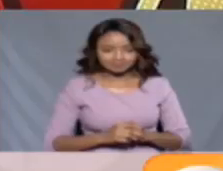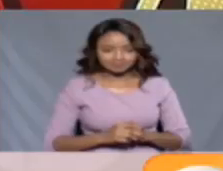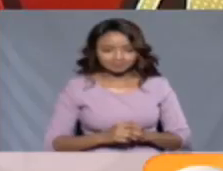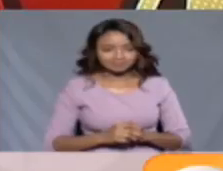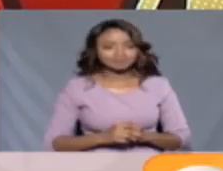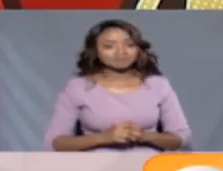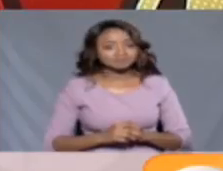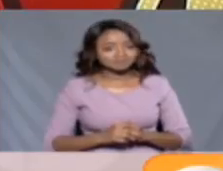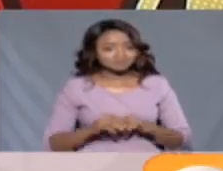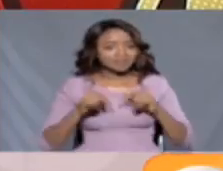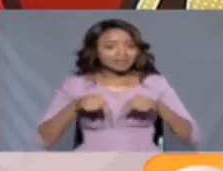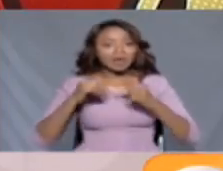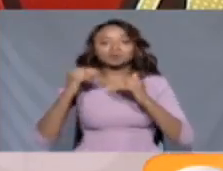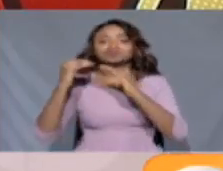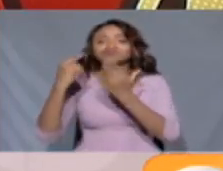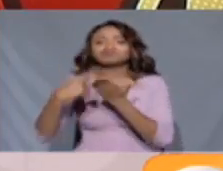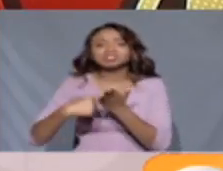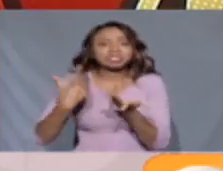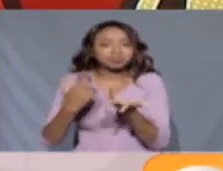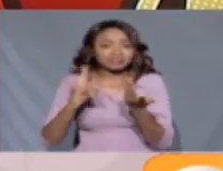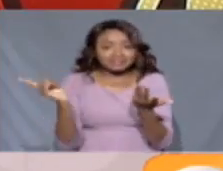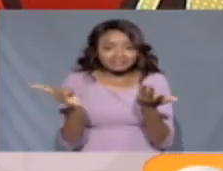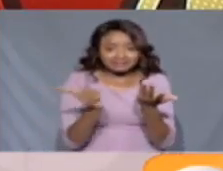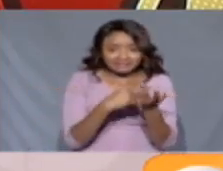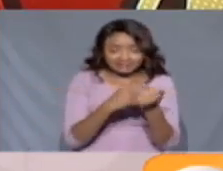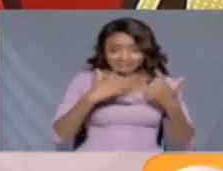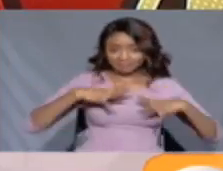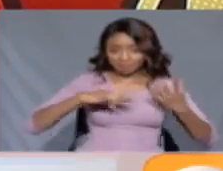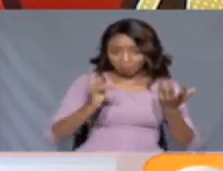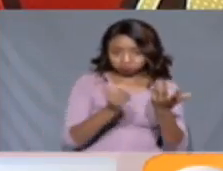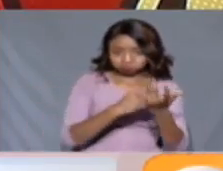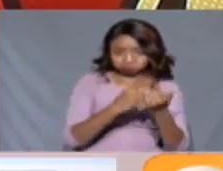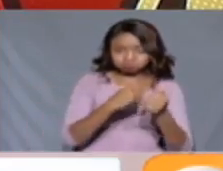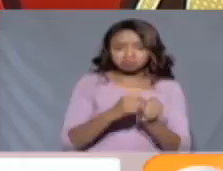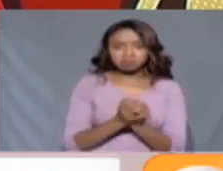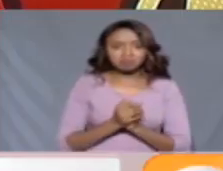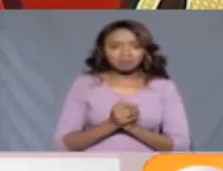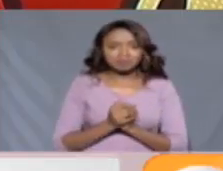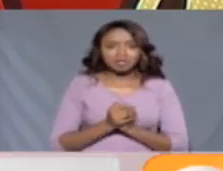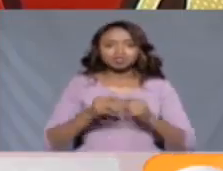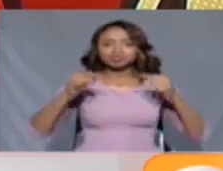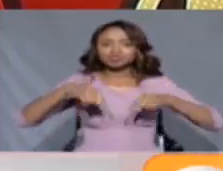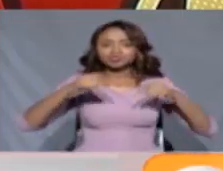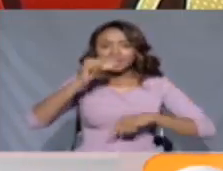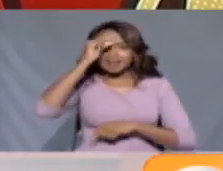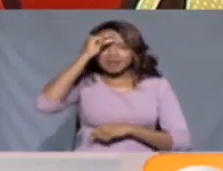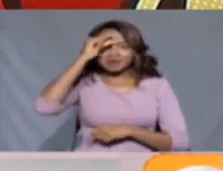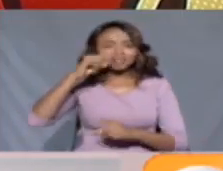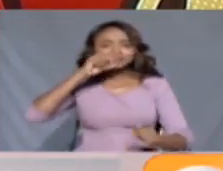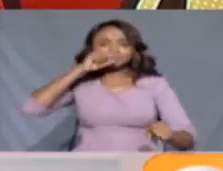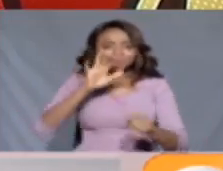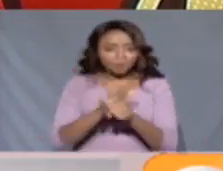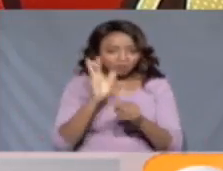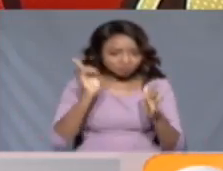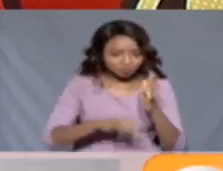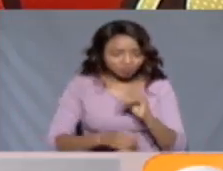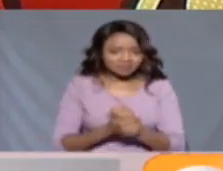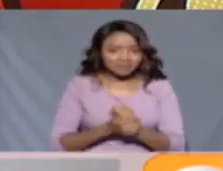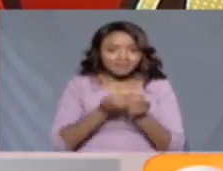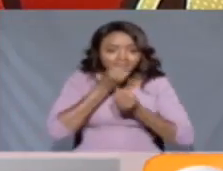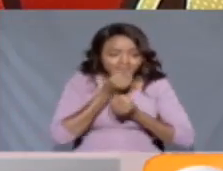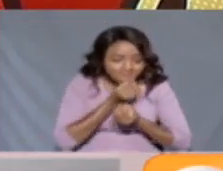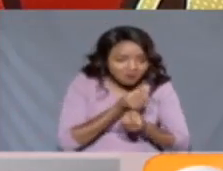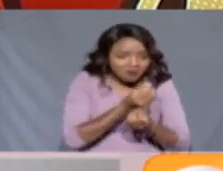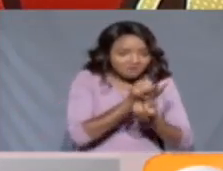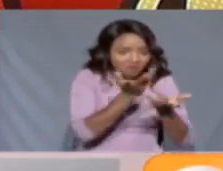All right, so we want to now talk about the census that is just days away. And today the government is assuring Kenyans that information that they will give